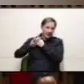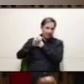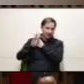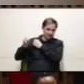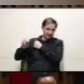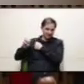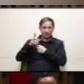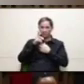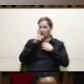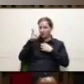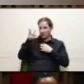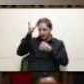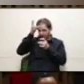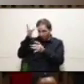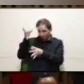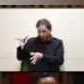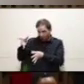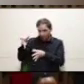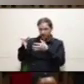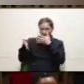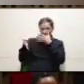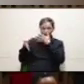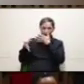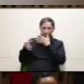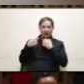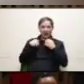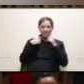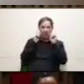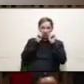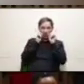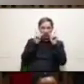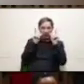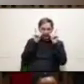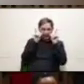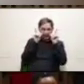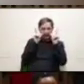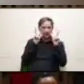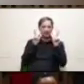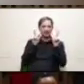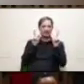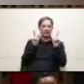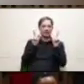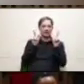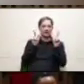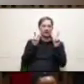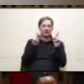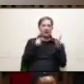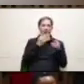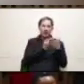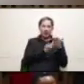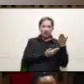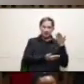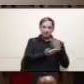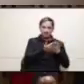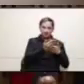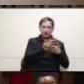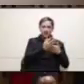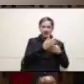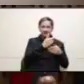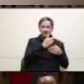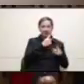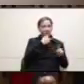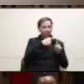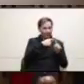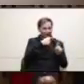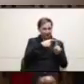inform him in writing that I am aware, I have noted that the outcome of the hearing are favoring,